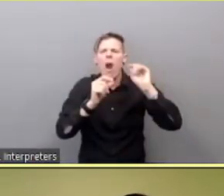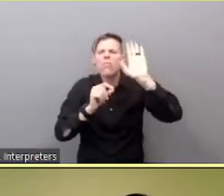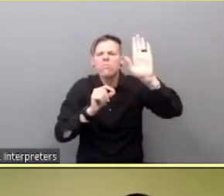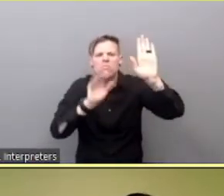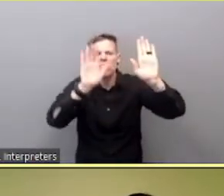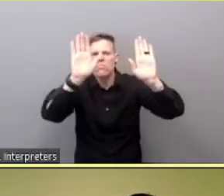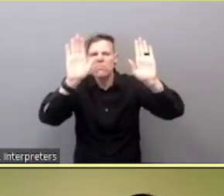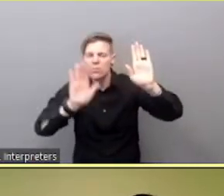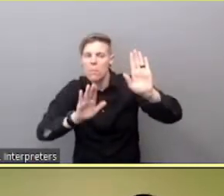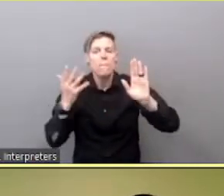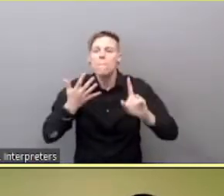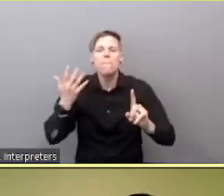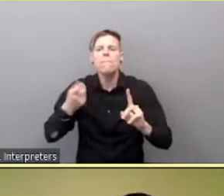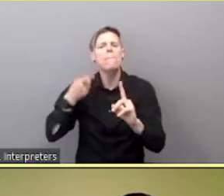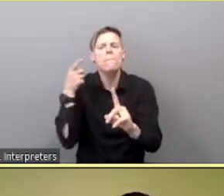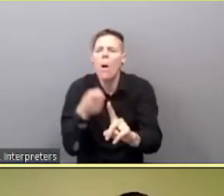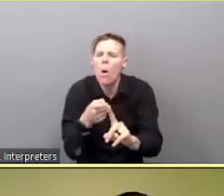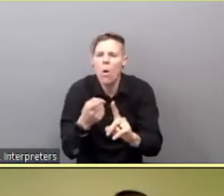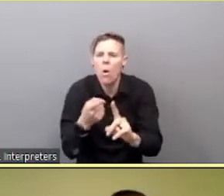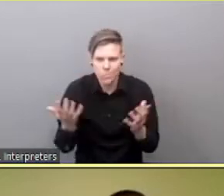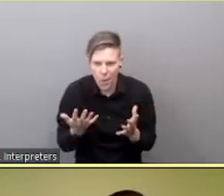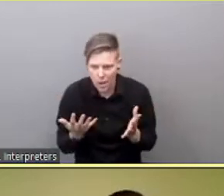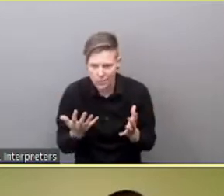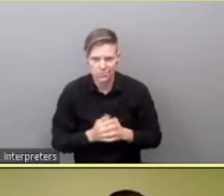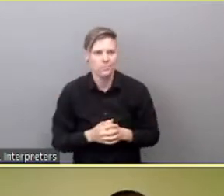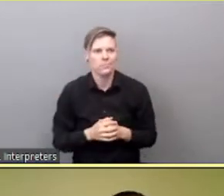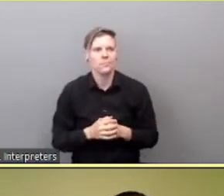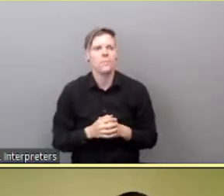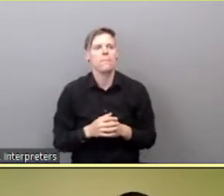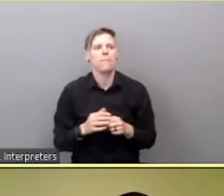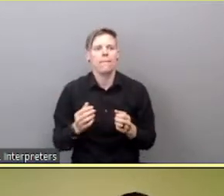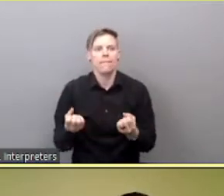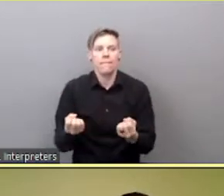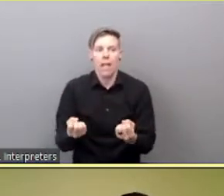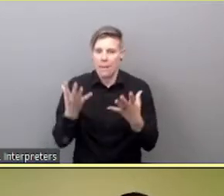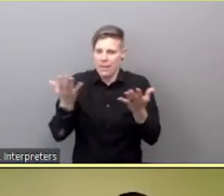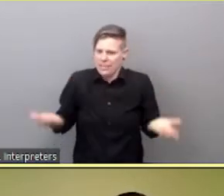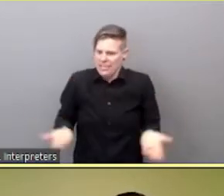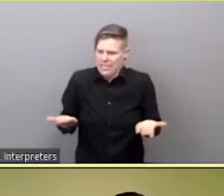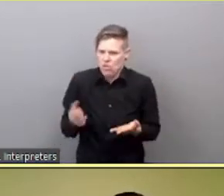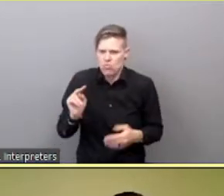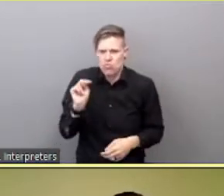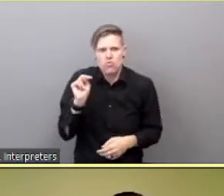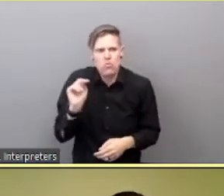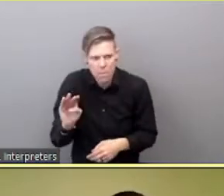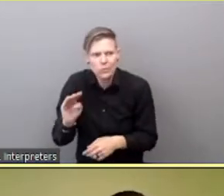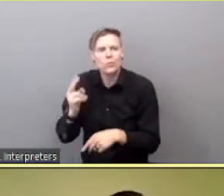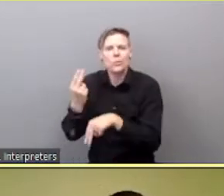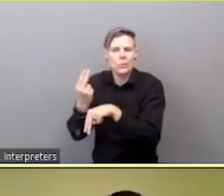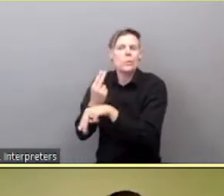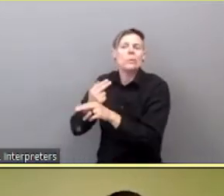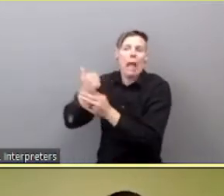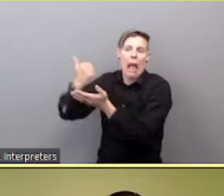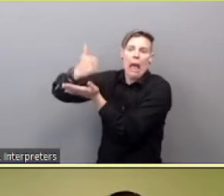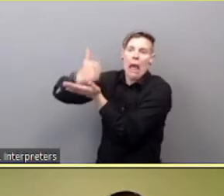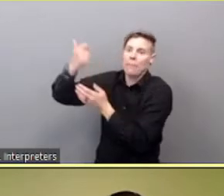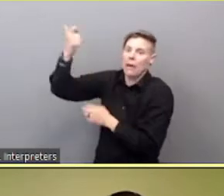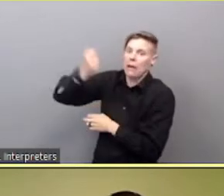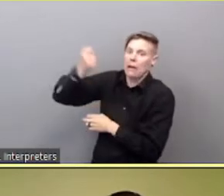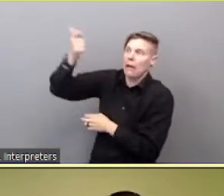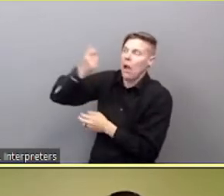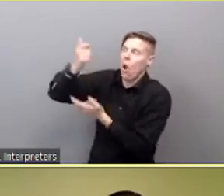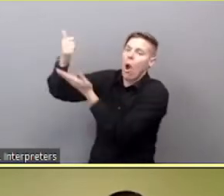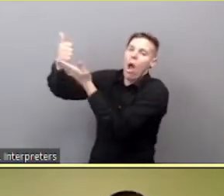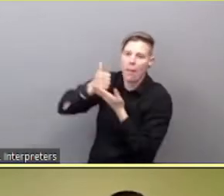between the number of New Mexicans on unemployment insurance benefits and the total